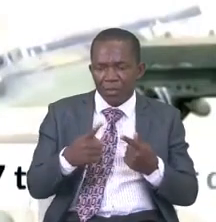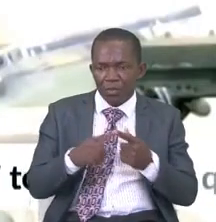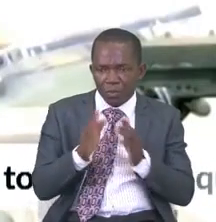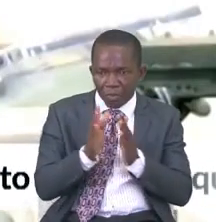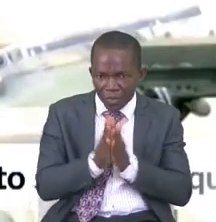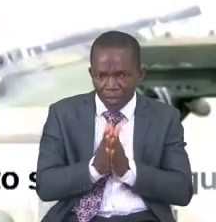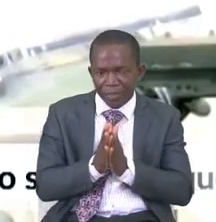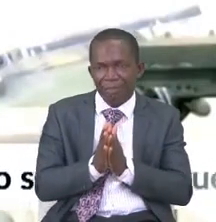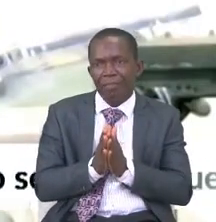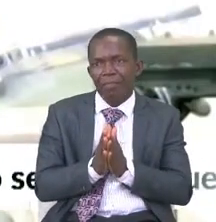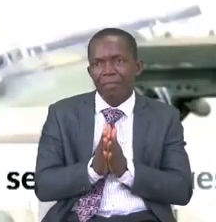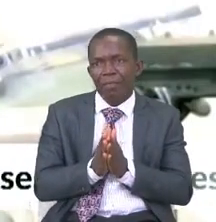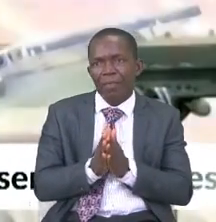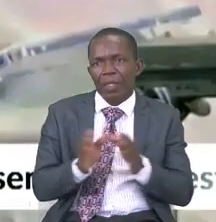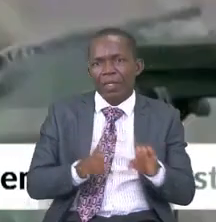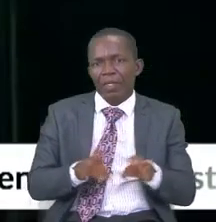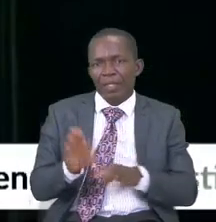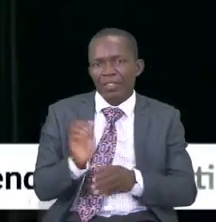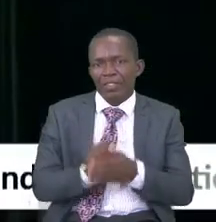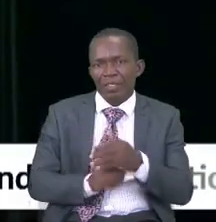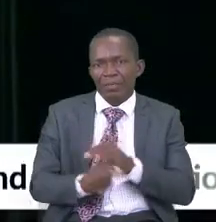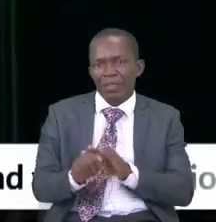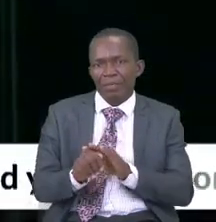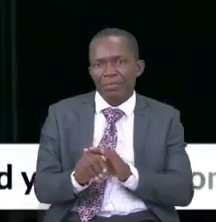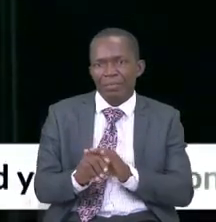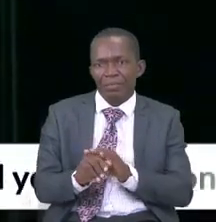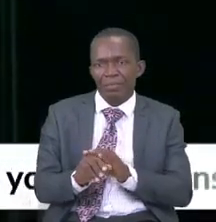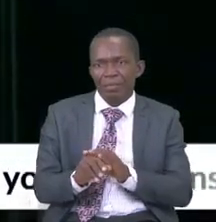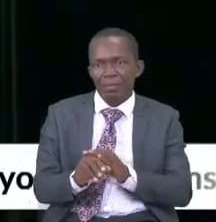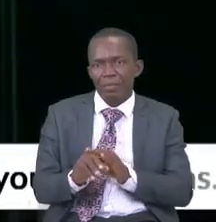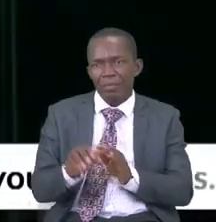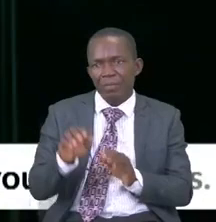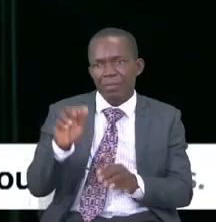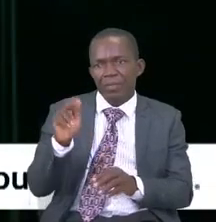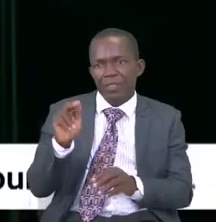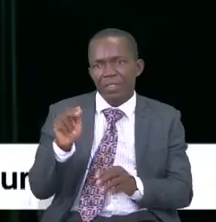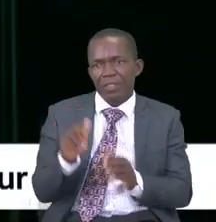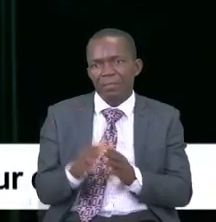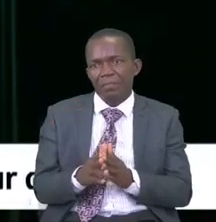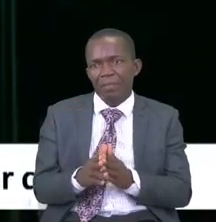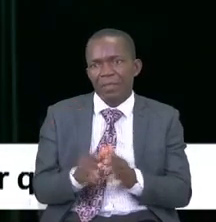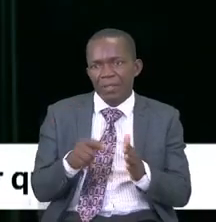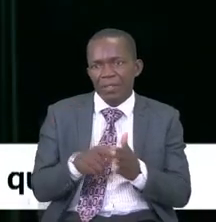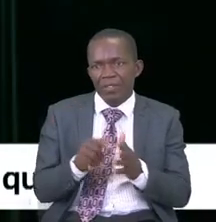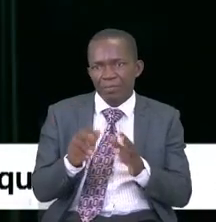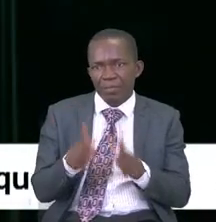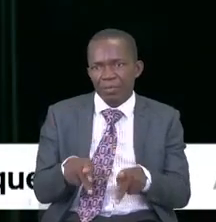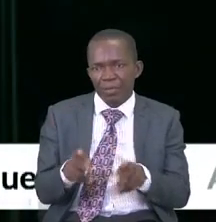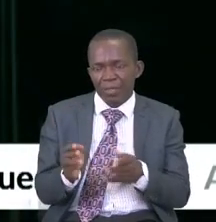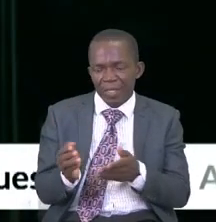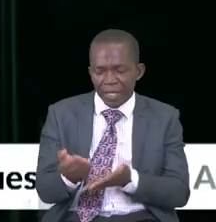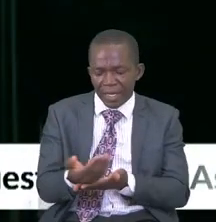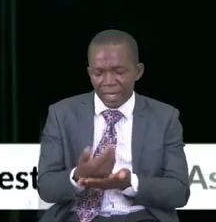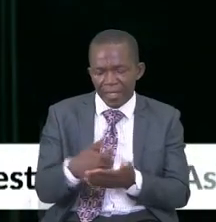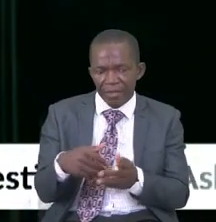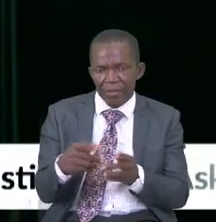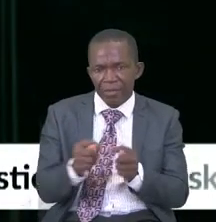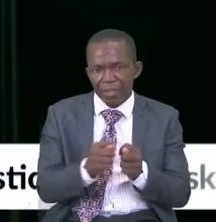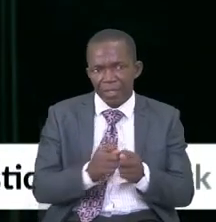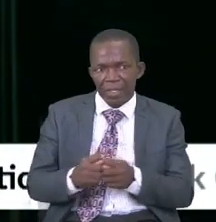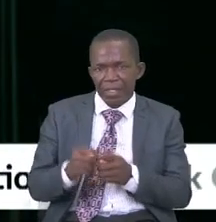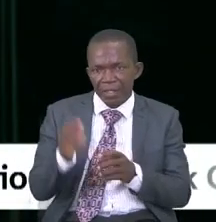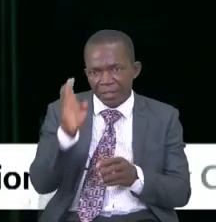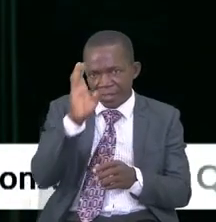13, this group of young men gathered together, seeking the Lord, and